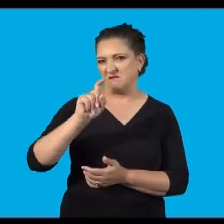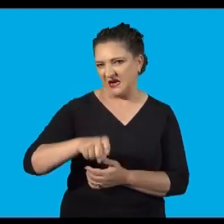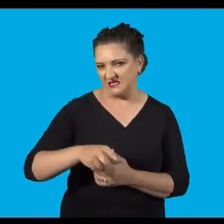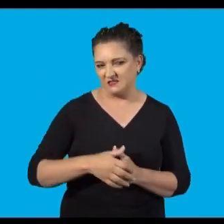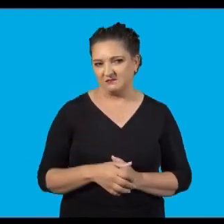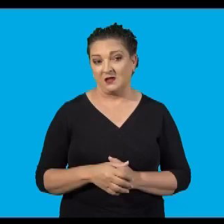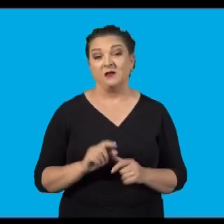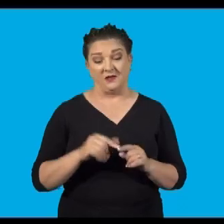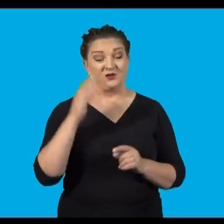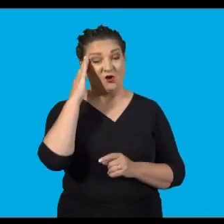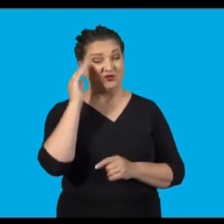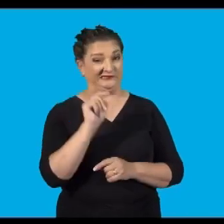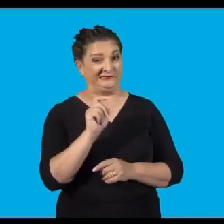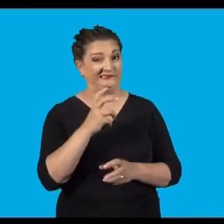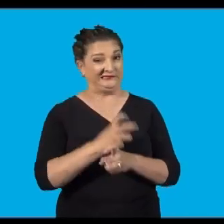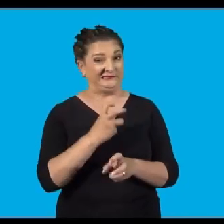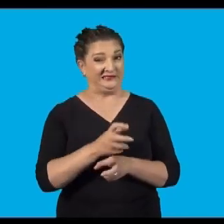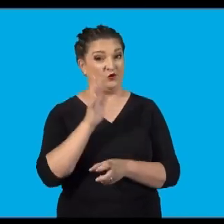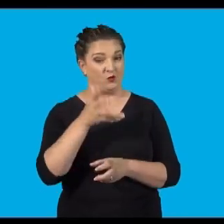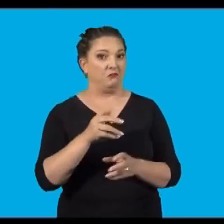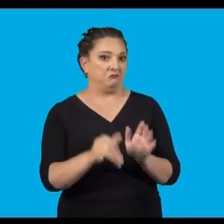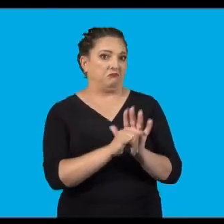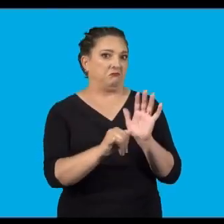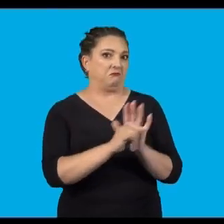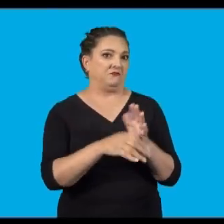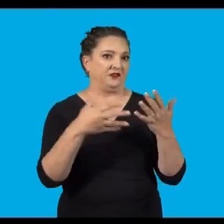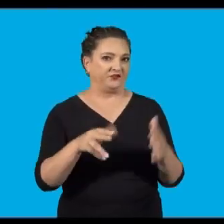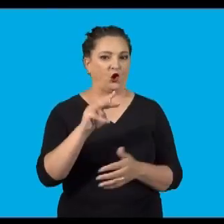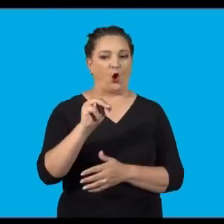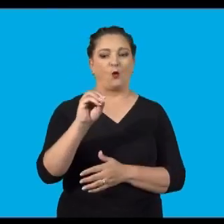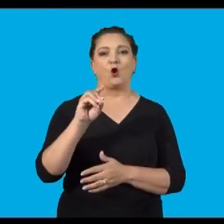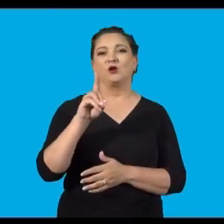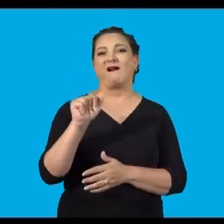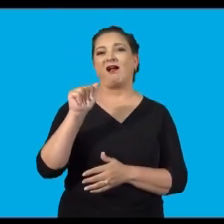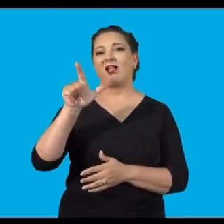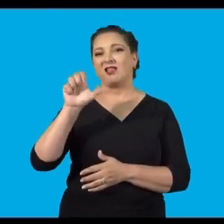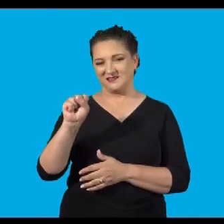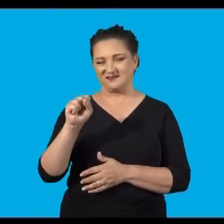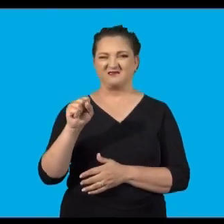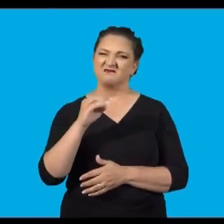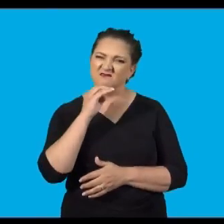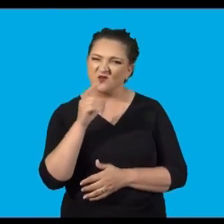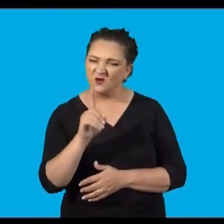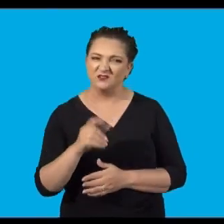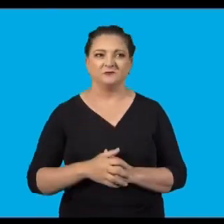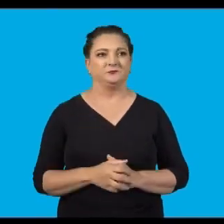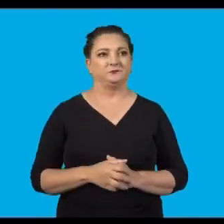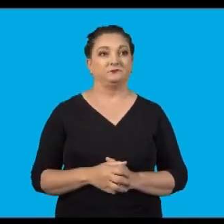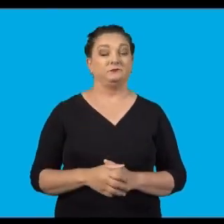All right? I know you're going to be struggling with that one, but there we've identified for you what modals are. Now,